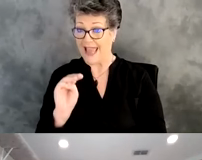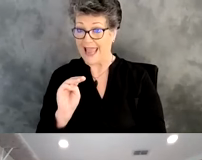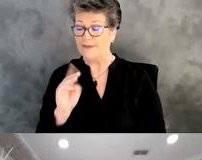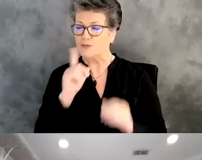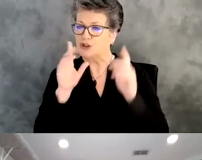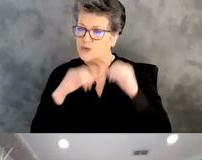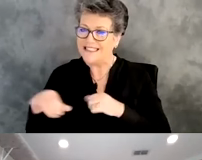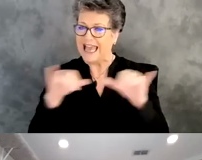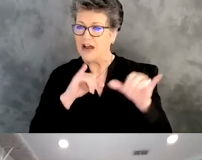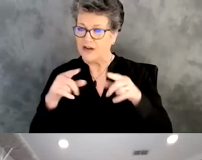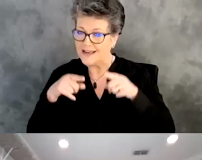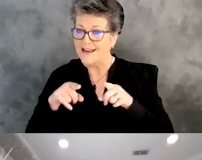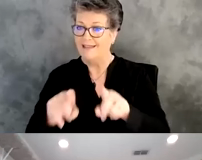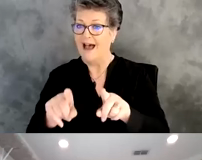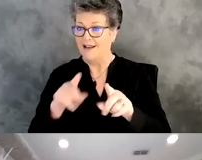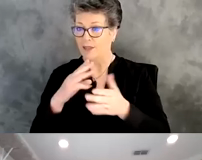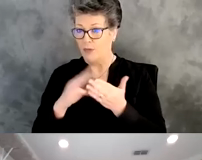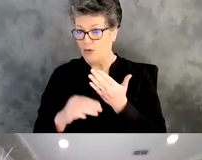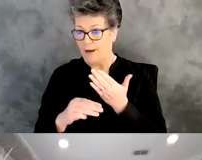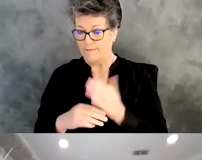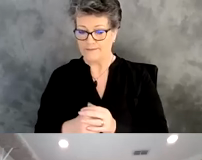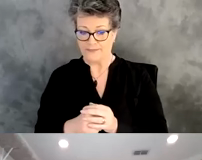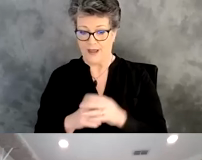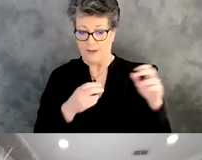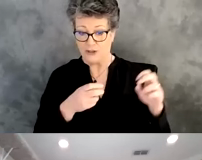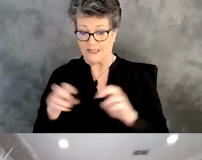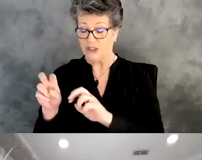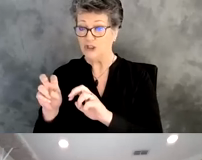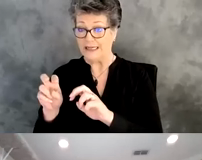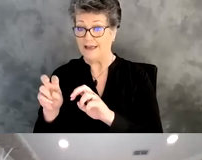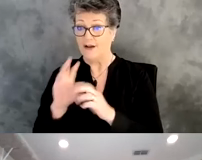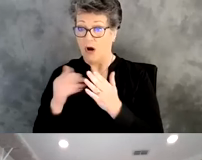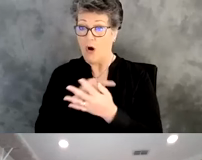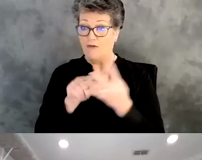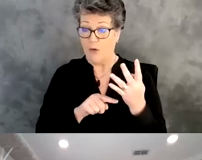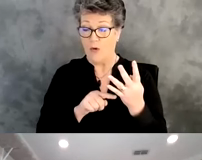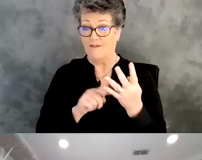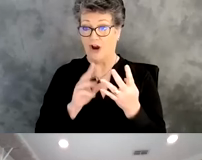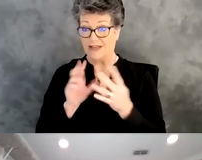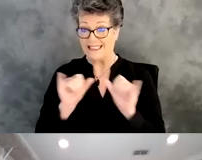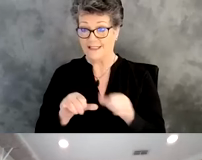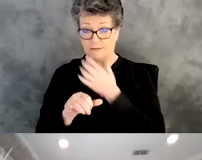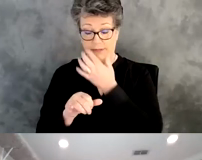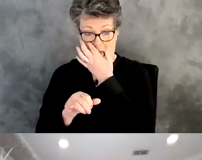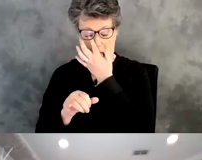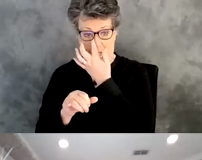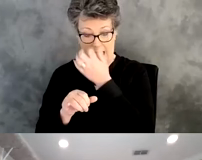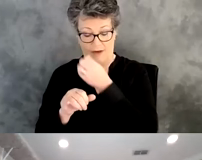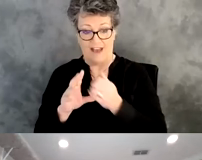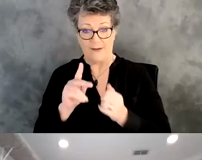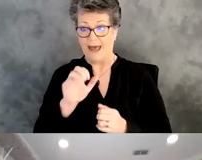and align across programs. And by transitioning all 4 of our delivery systems, so we have Medi-Cal managed